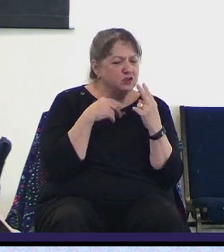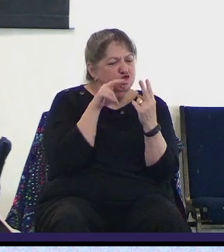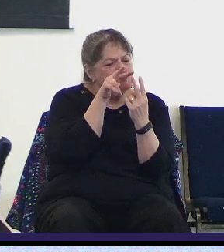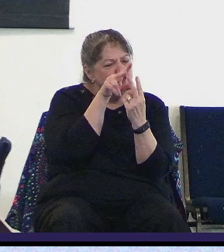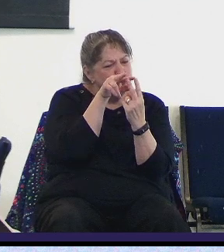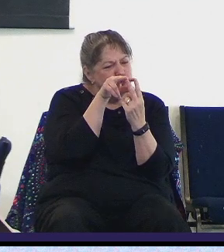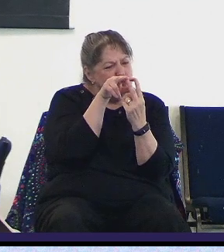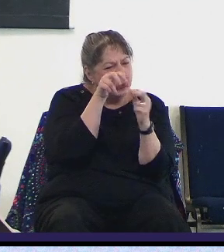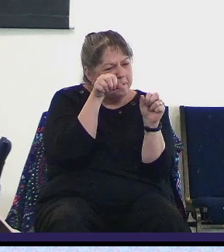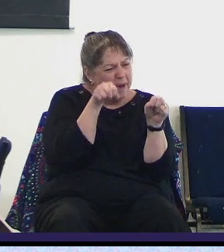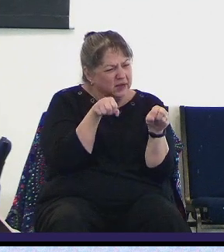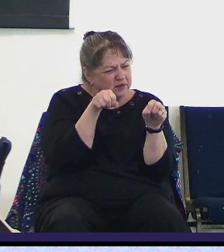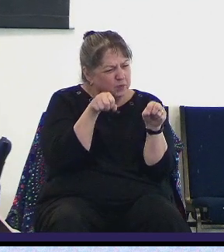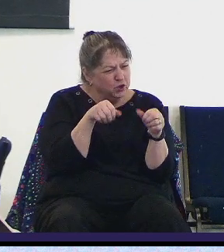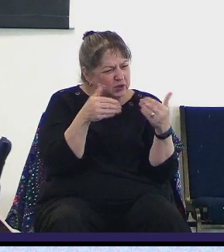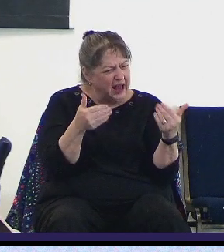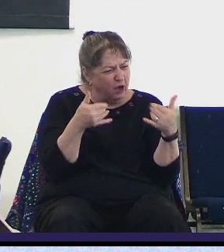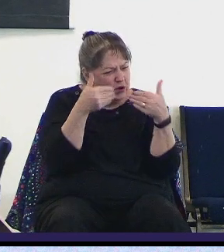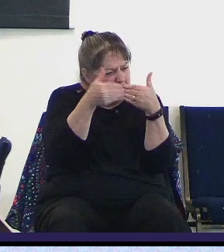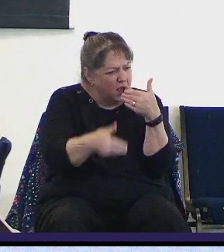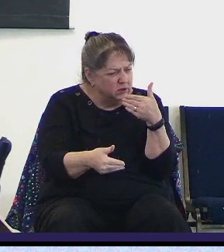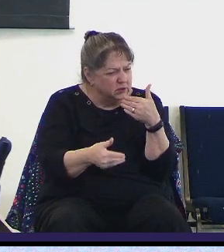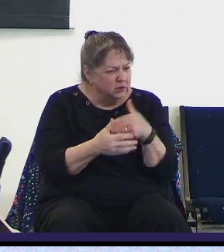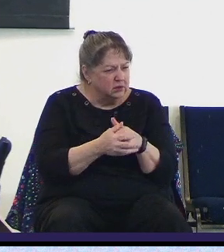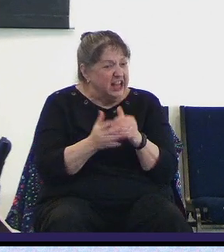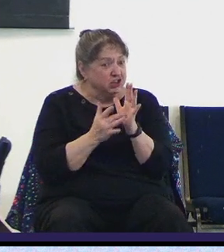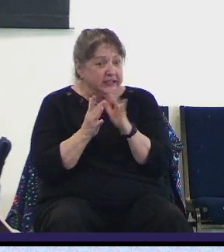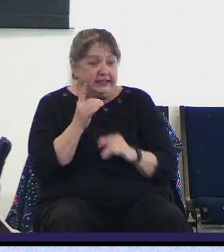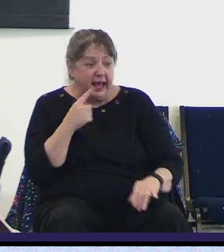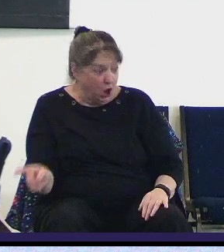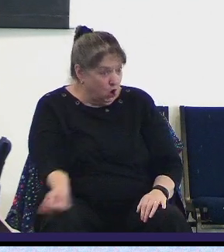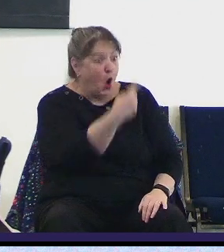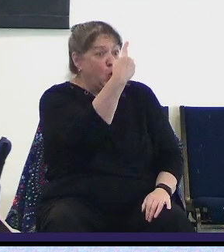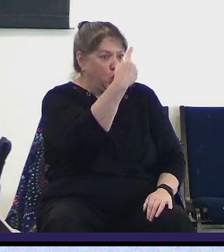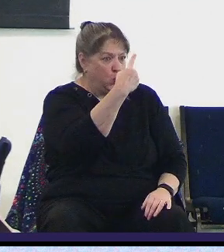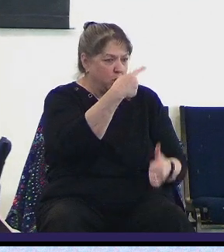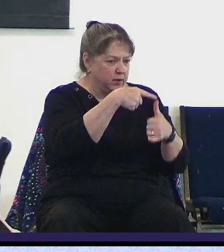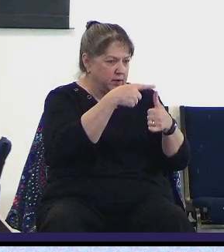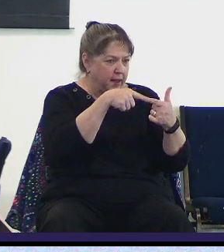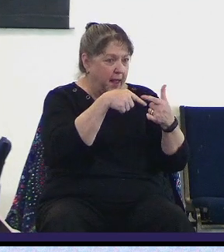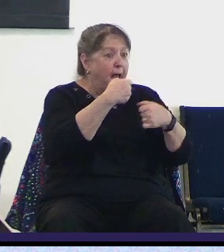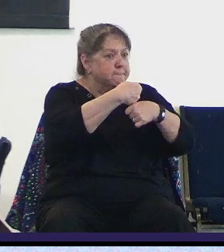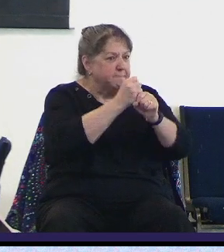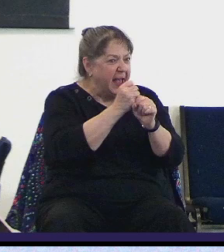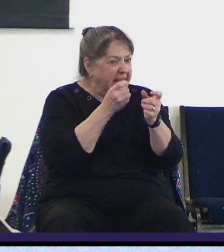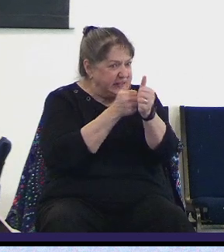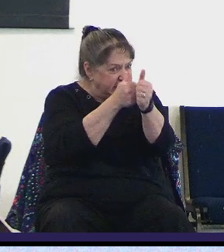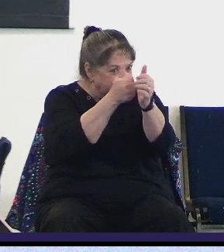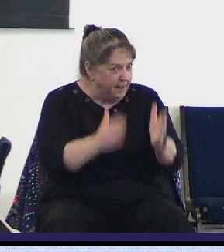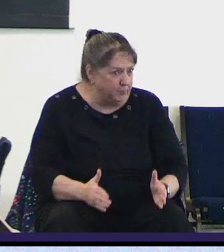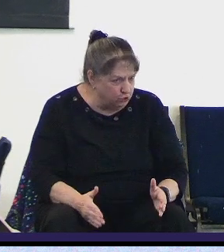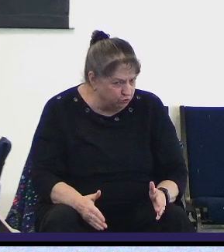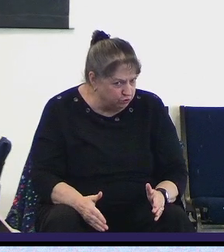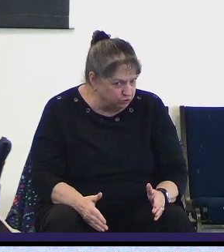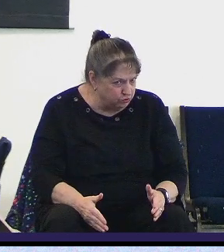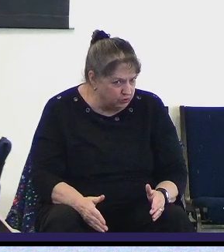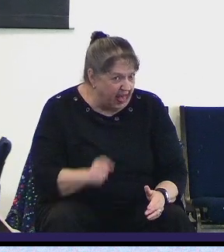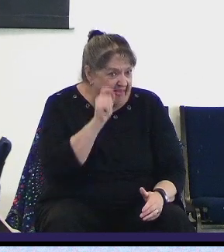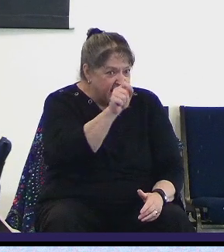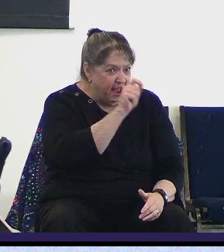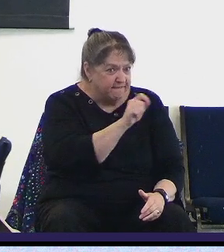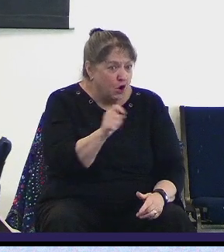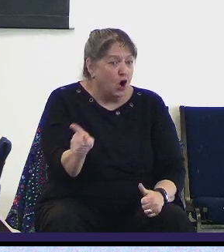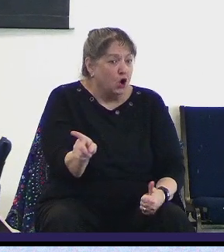he says, therefore, go and make disciples of all nations. Therefore, go and make disciples. Therefore, go